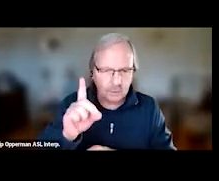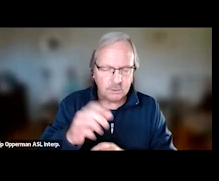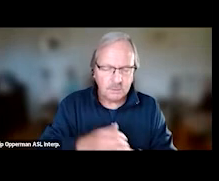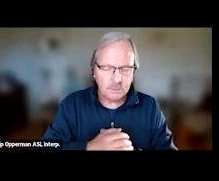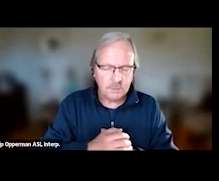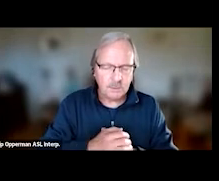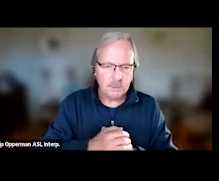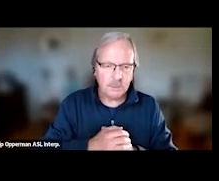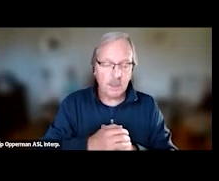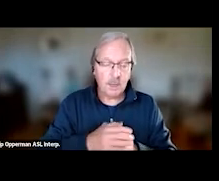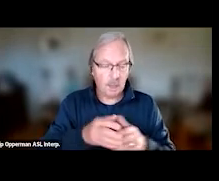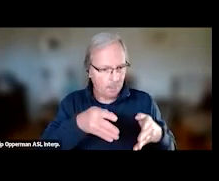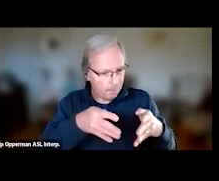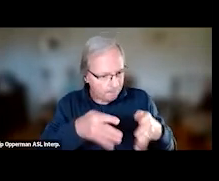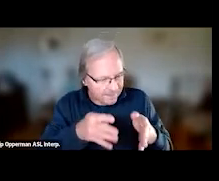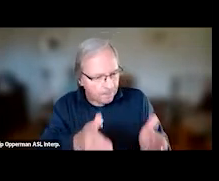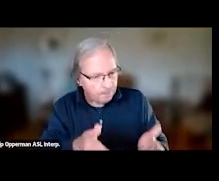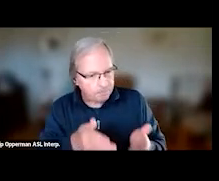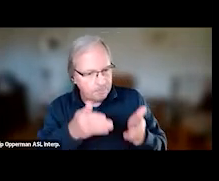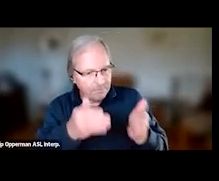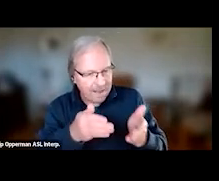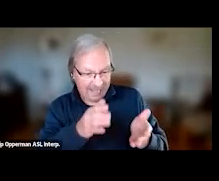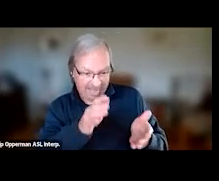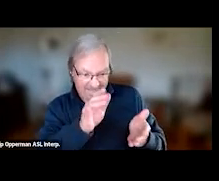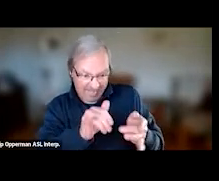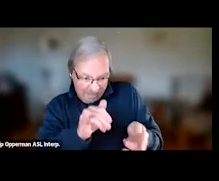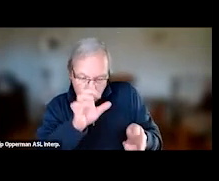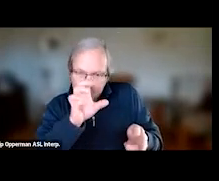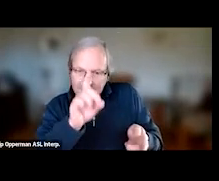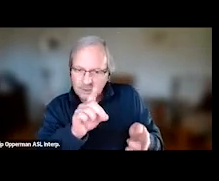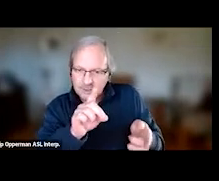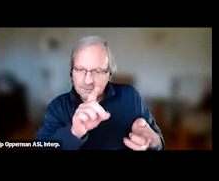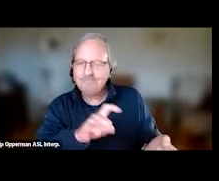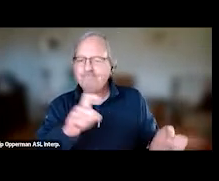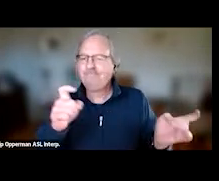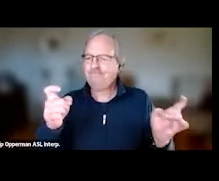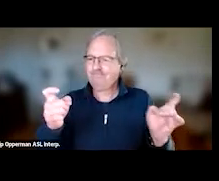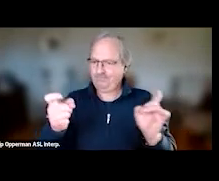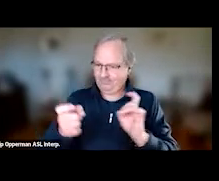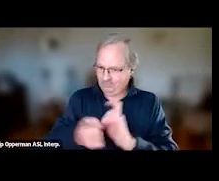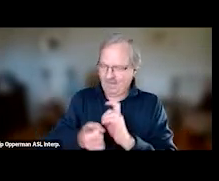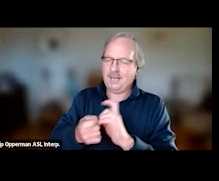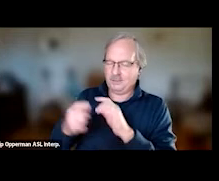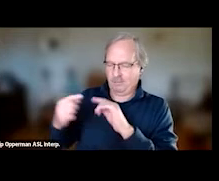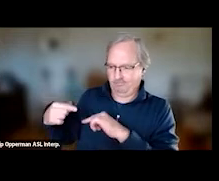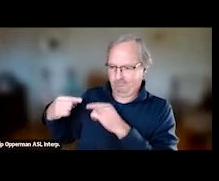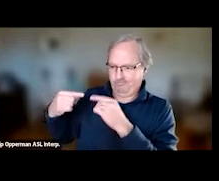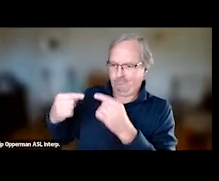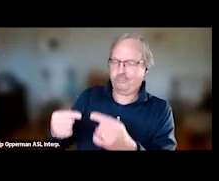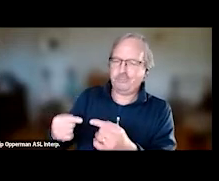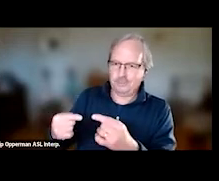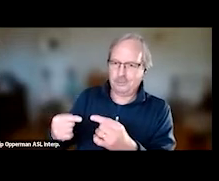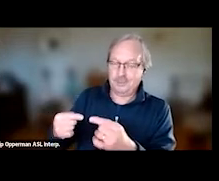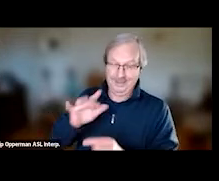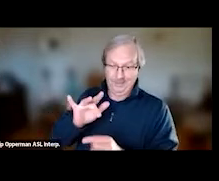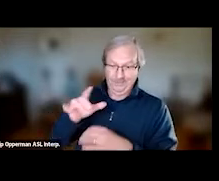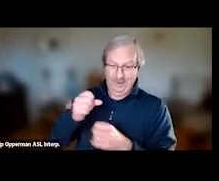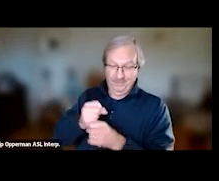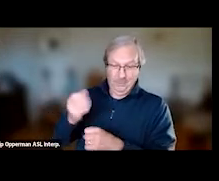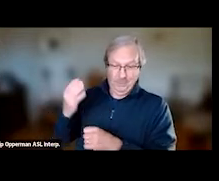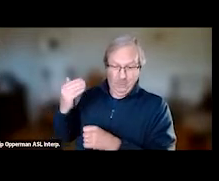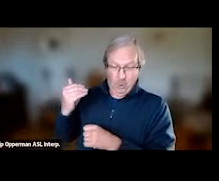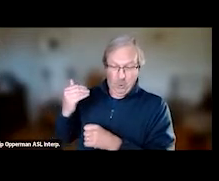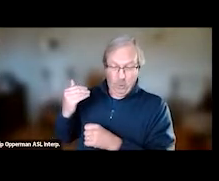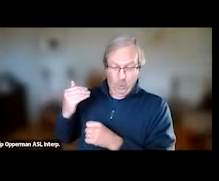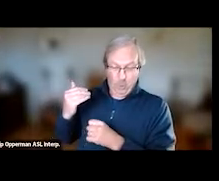The method of providing this education has certainly changed over time. 25 years ago, webinars